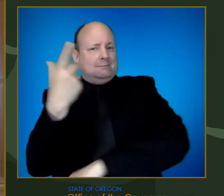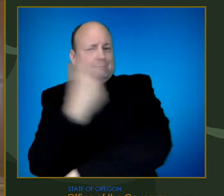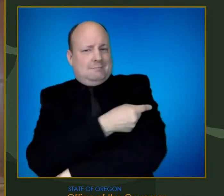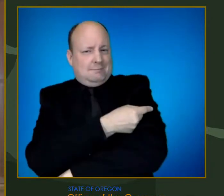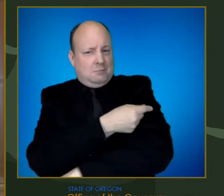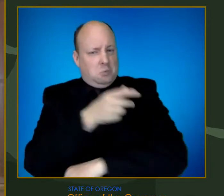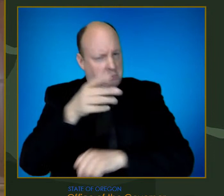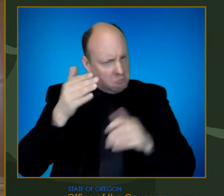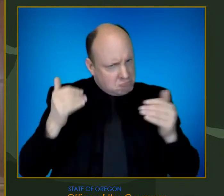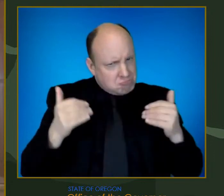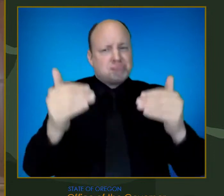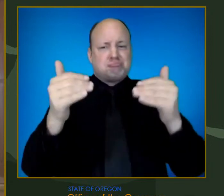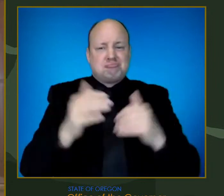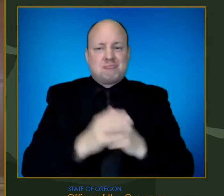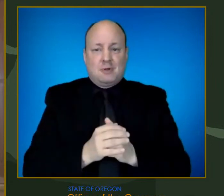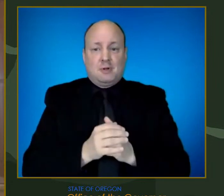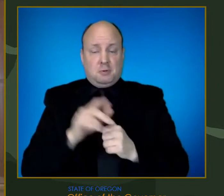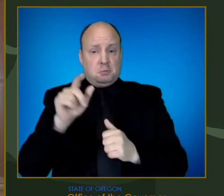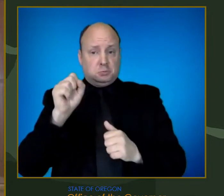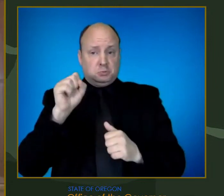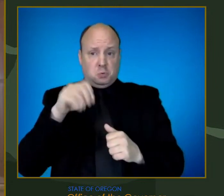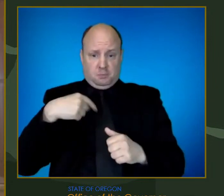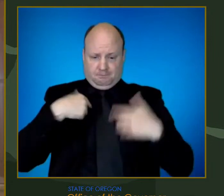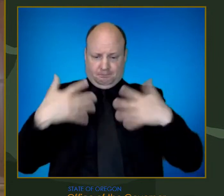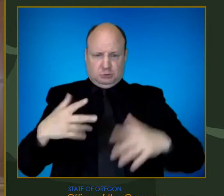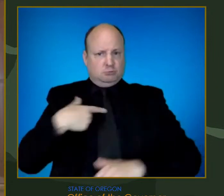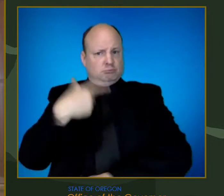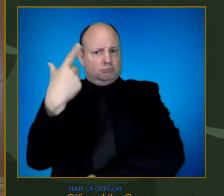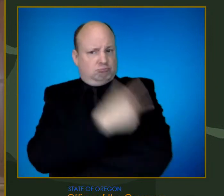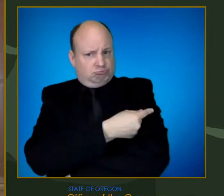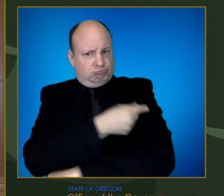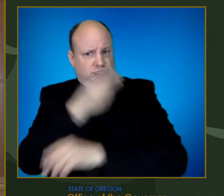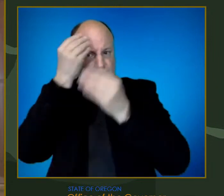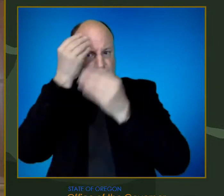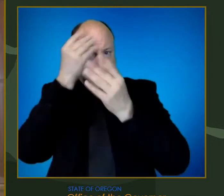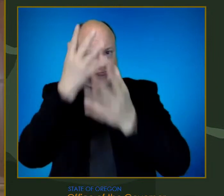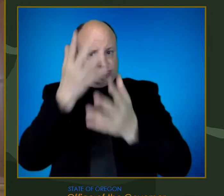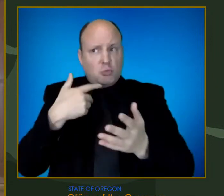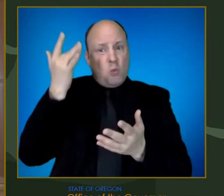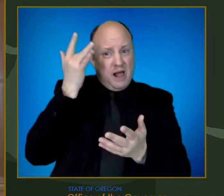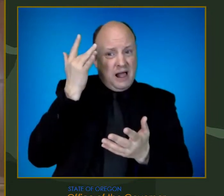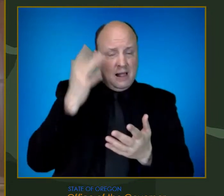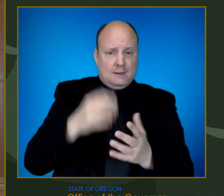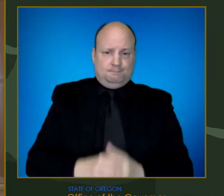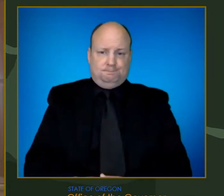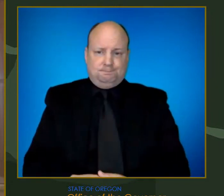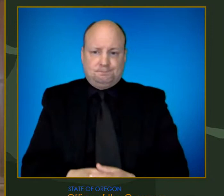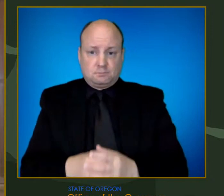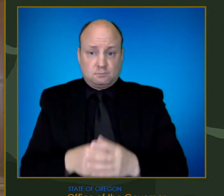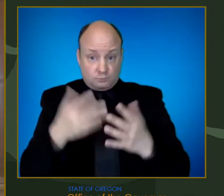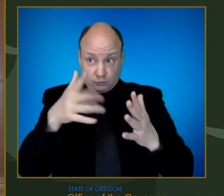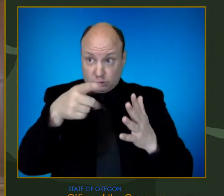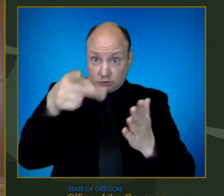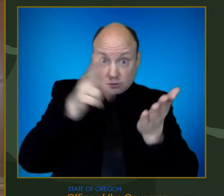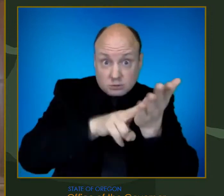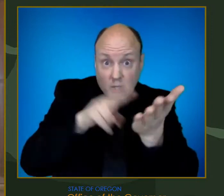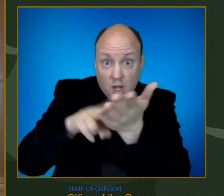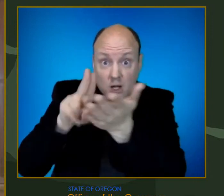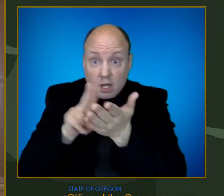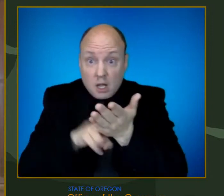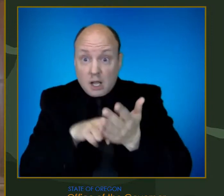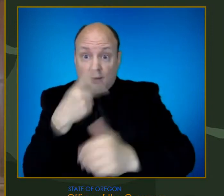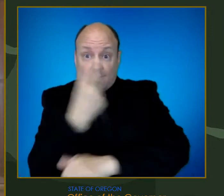vaccinated and share your reasons why. And if you've already signed up for an appointment, help a friend sign up